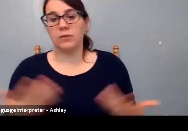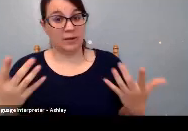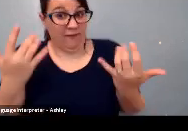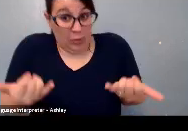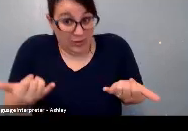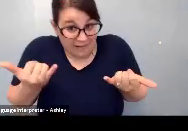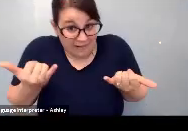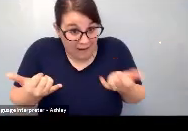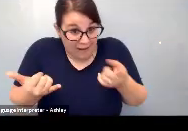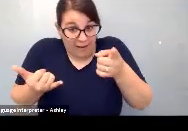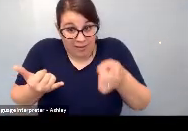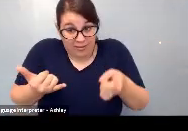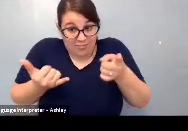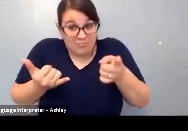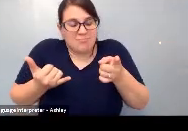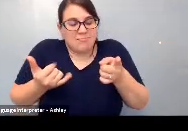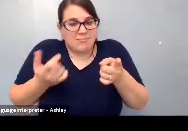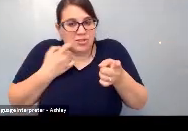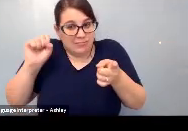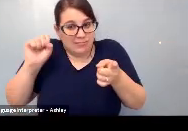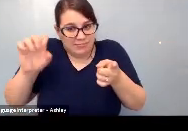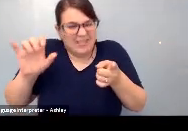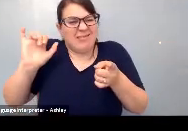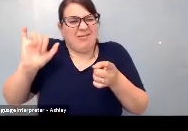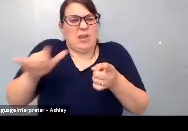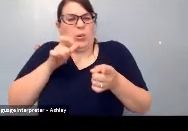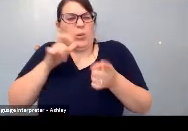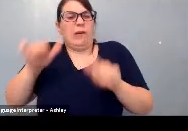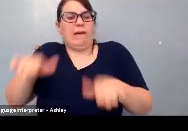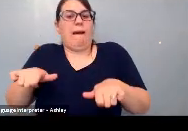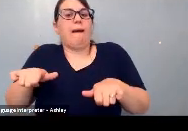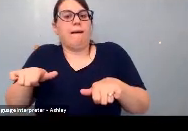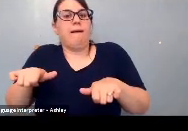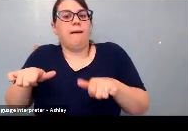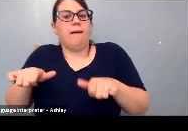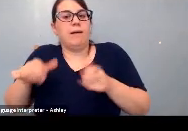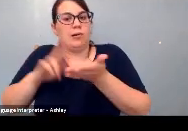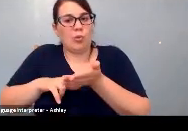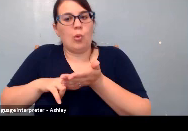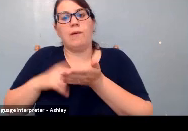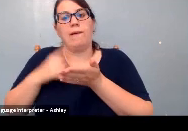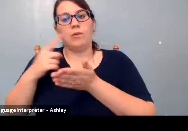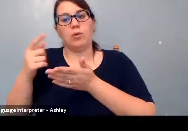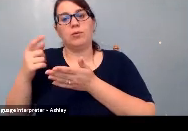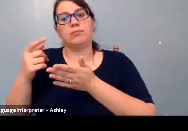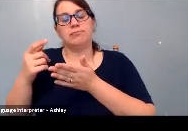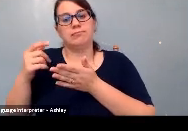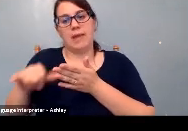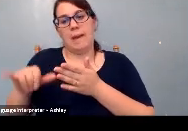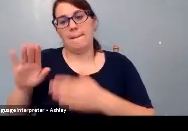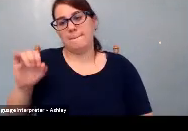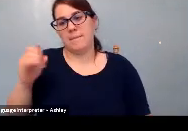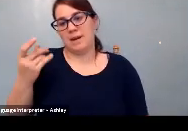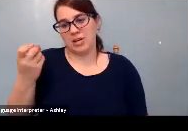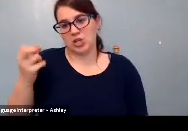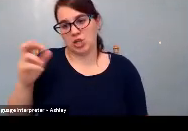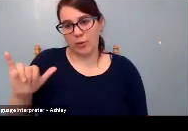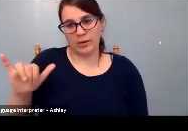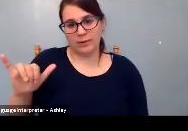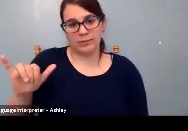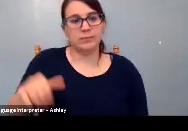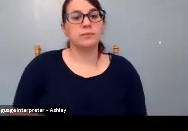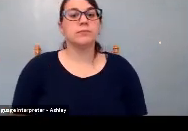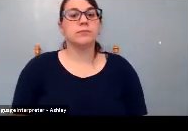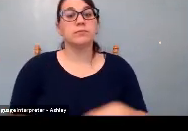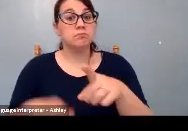far as who can enroll and manage the accounts on behalf of the beneficiary. Now, this picture here, again, it was